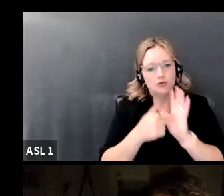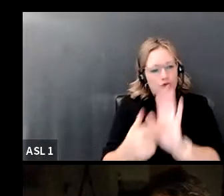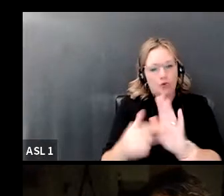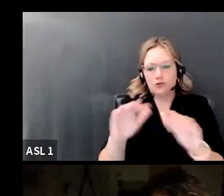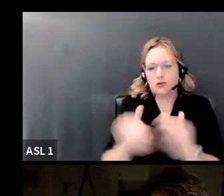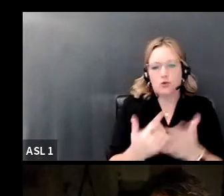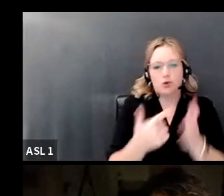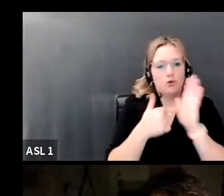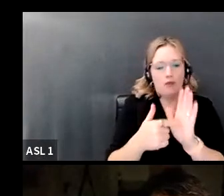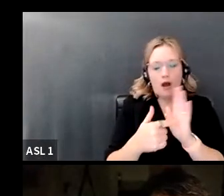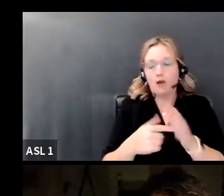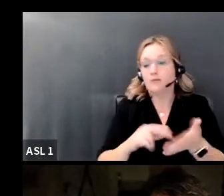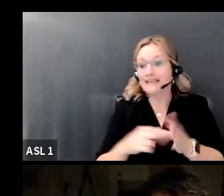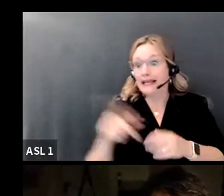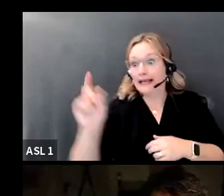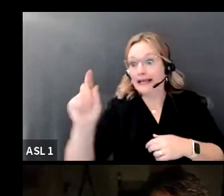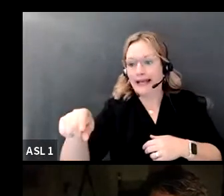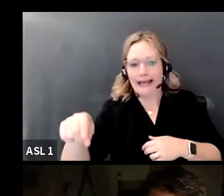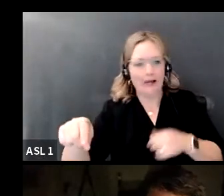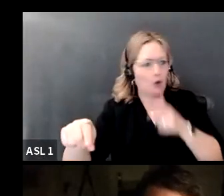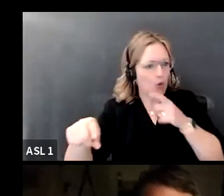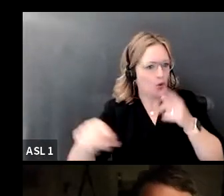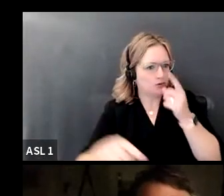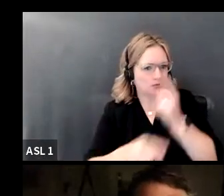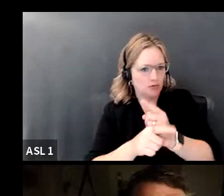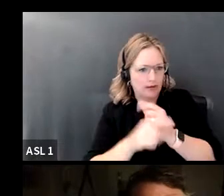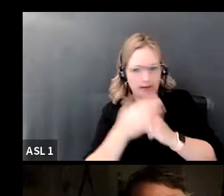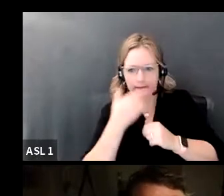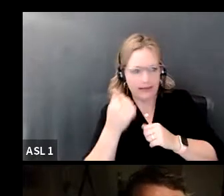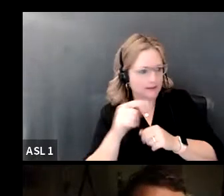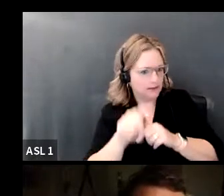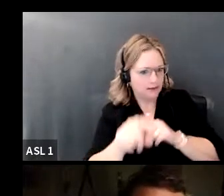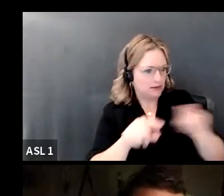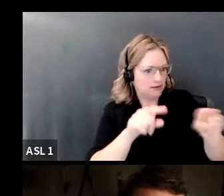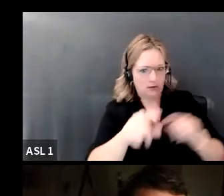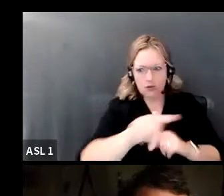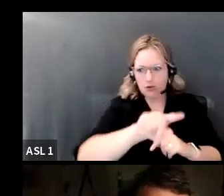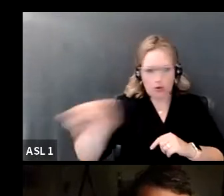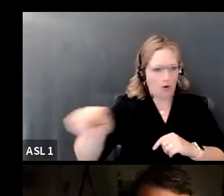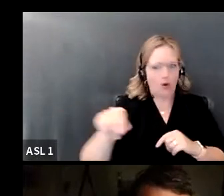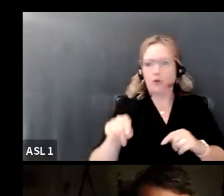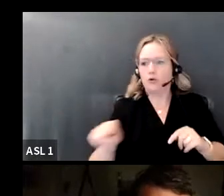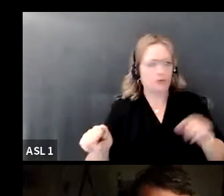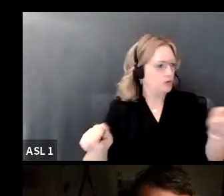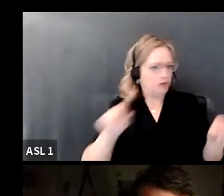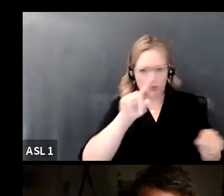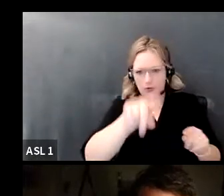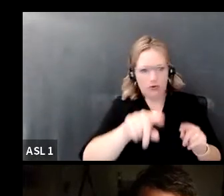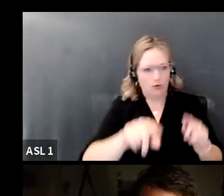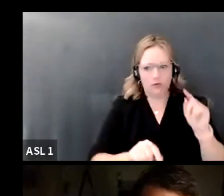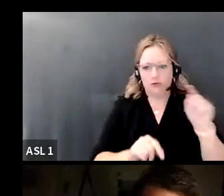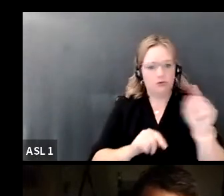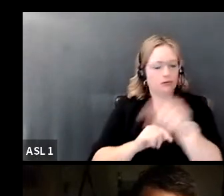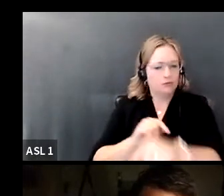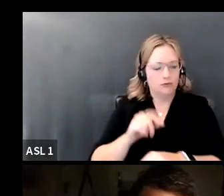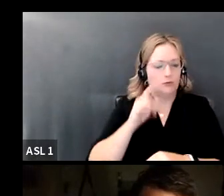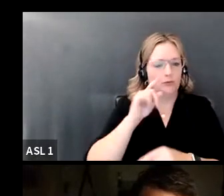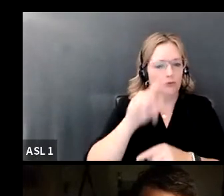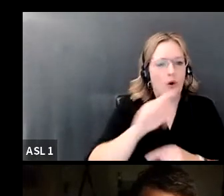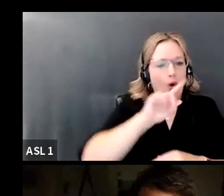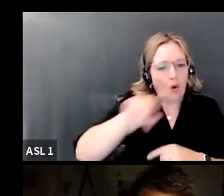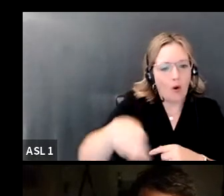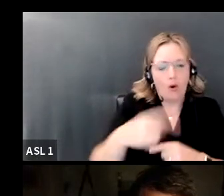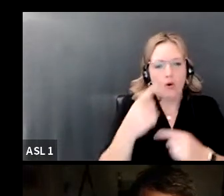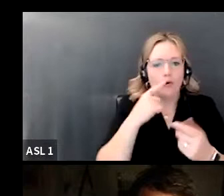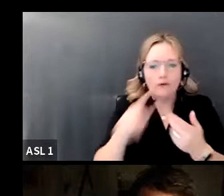place at the right time new funding should not be token small amount that go to the ends pick special